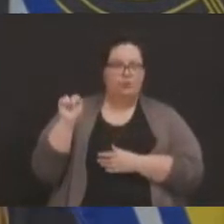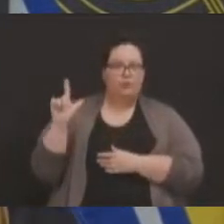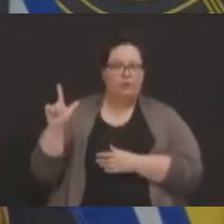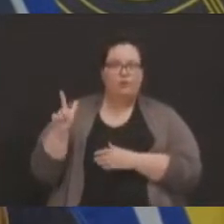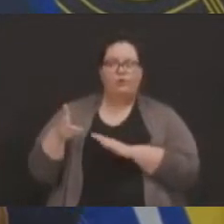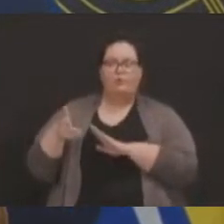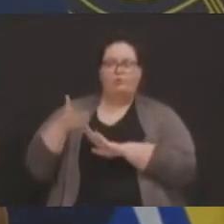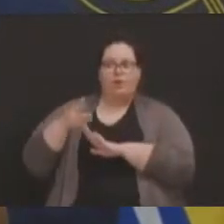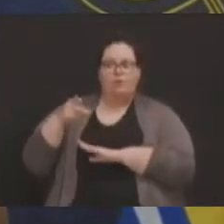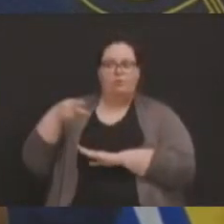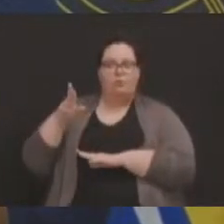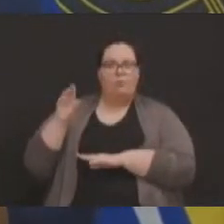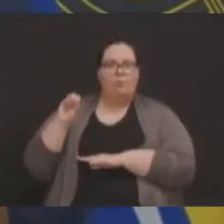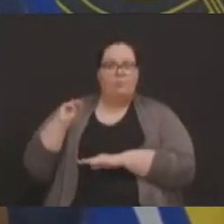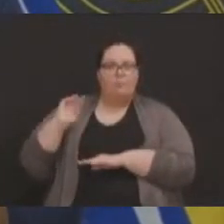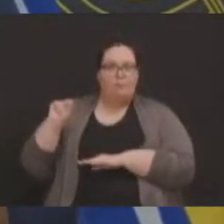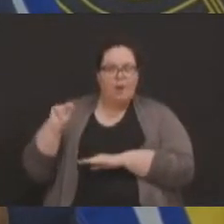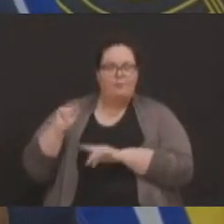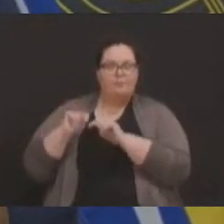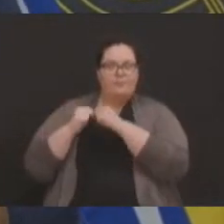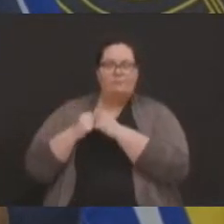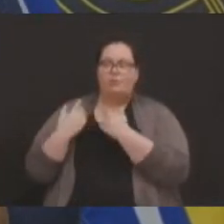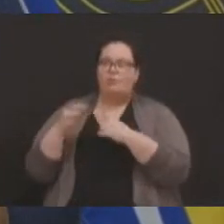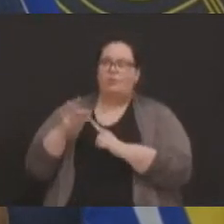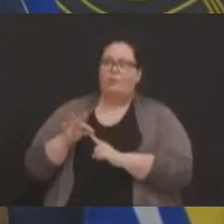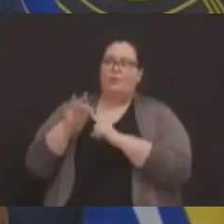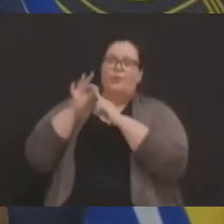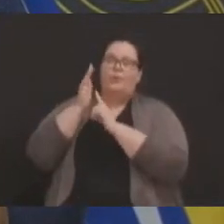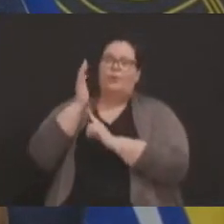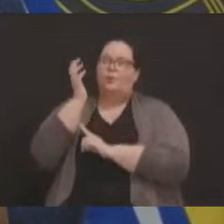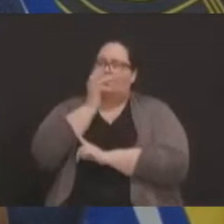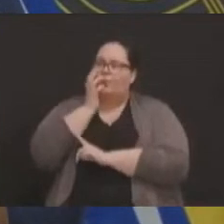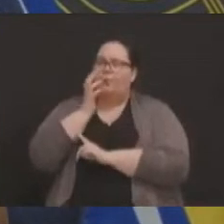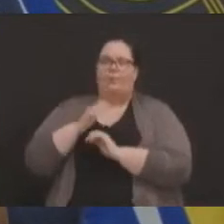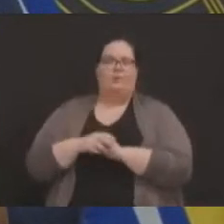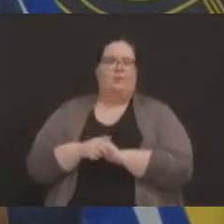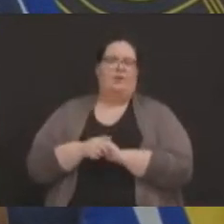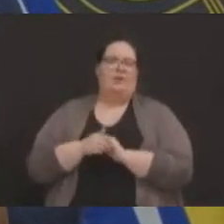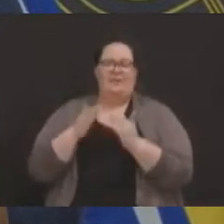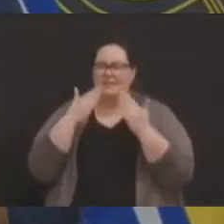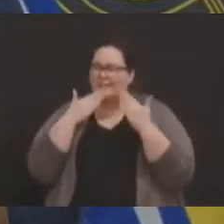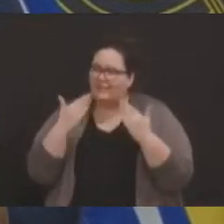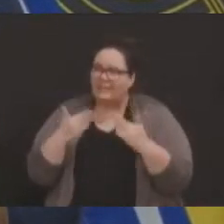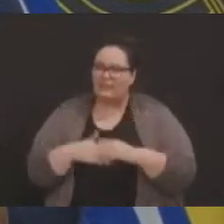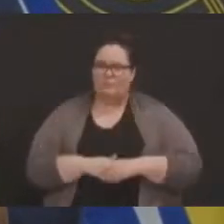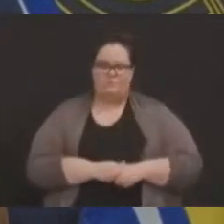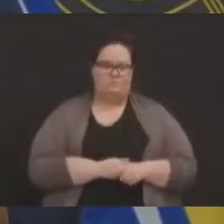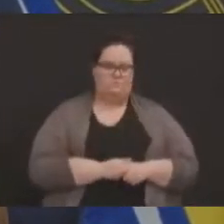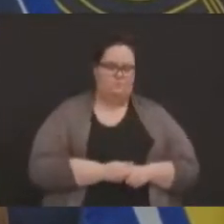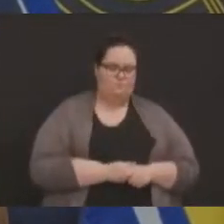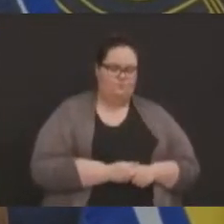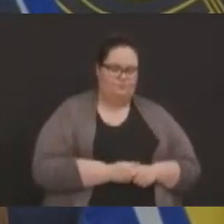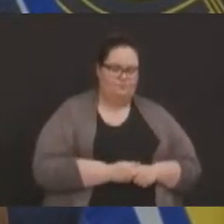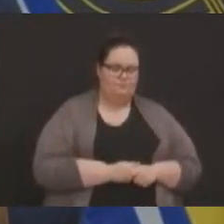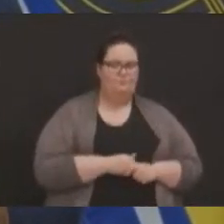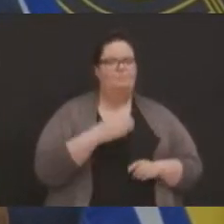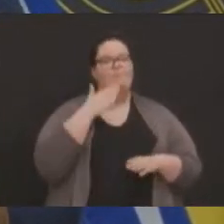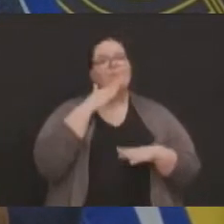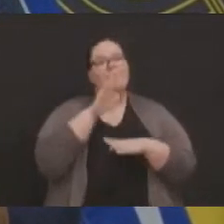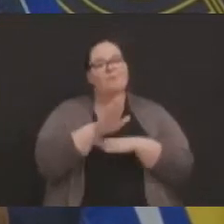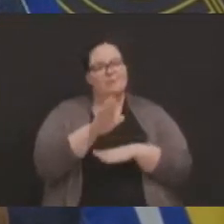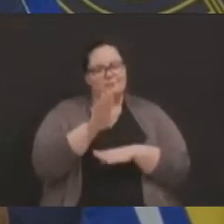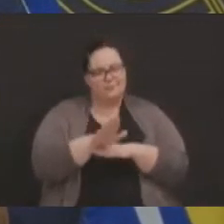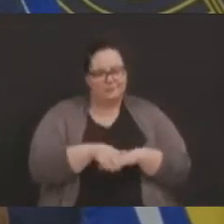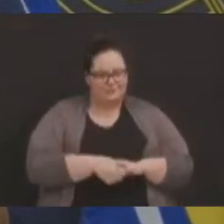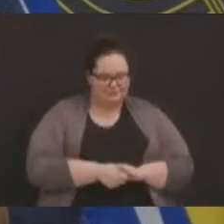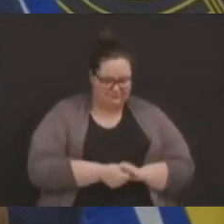Good afternoon, bonjour. Before I begin today, I want to express heartfelt condolences on behalf of all New